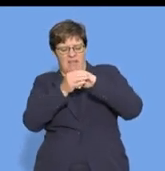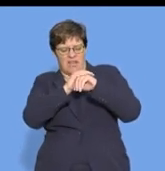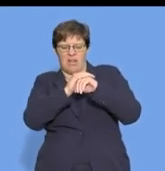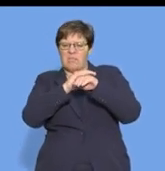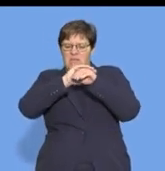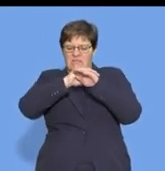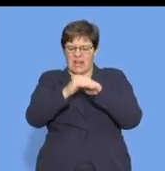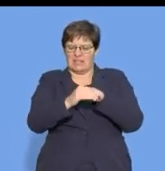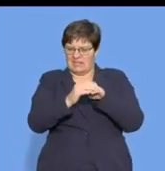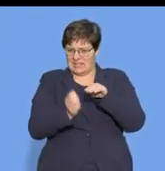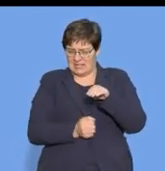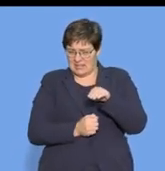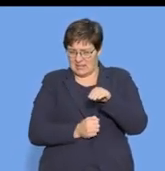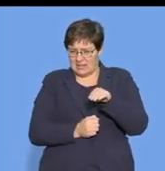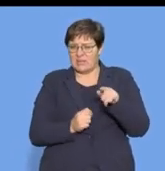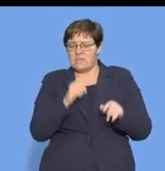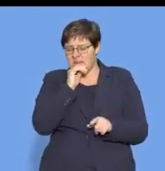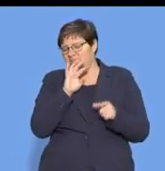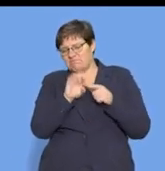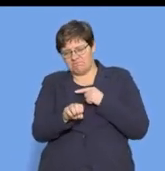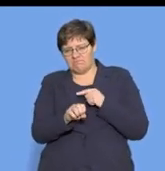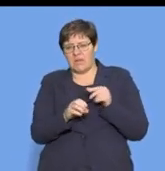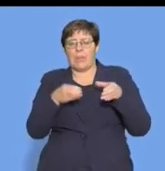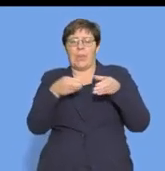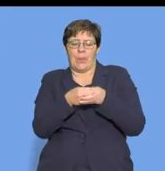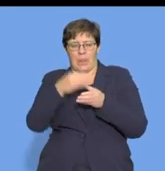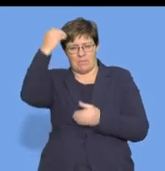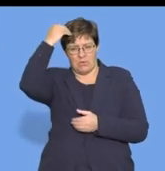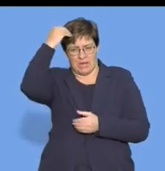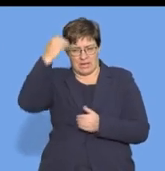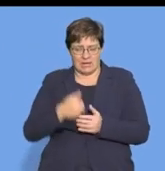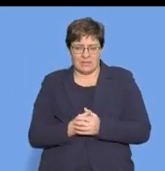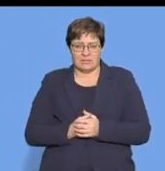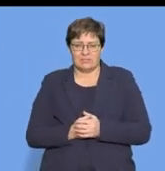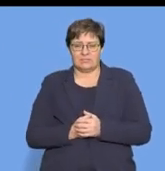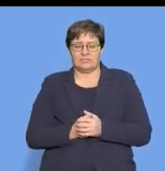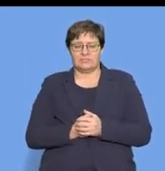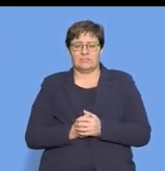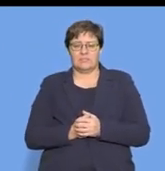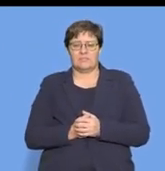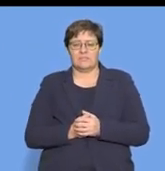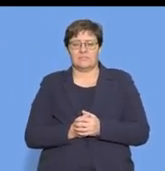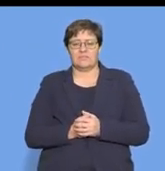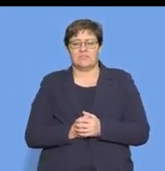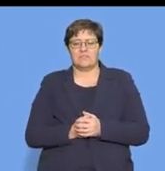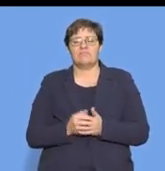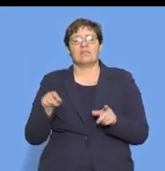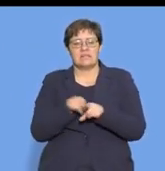flat. So that is an indication that they had a small brain. They also